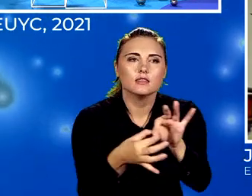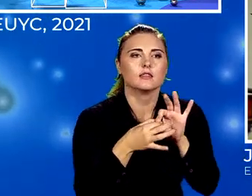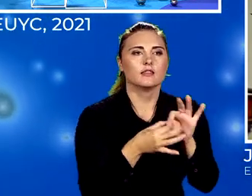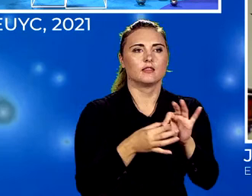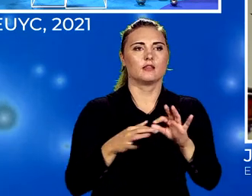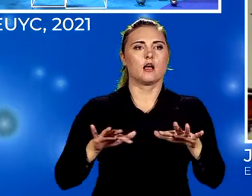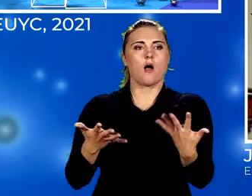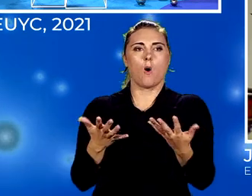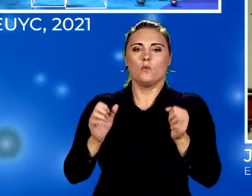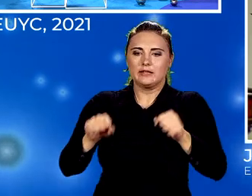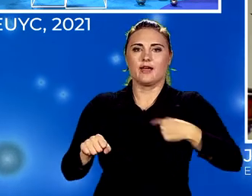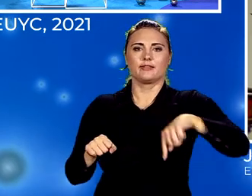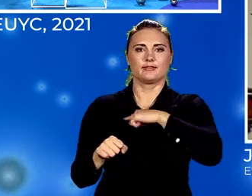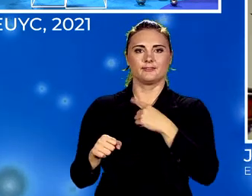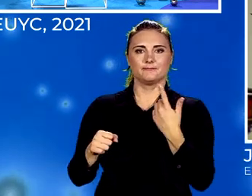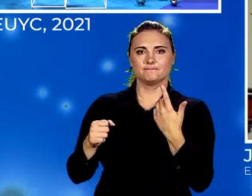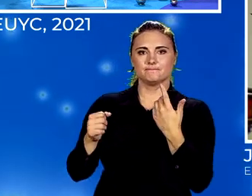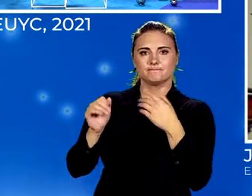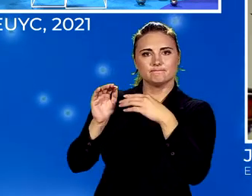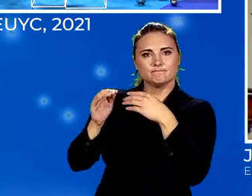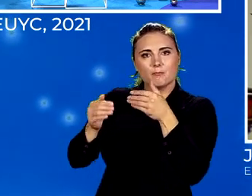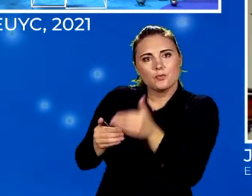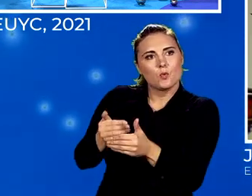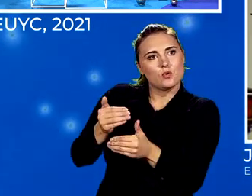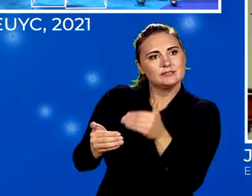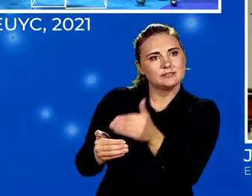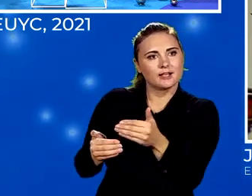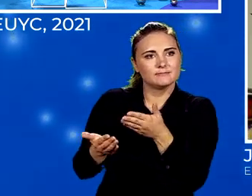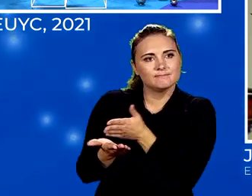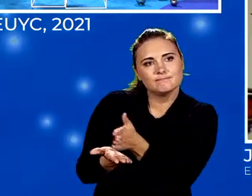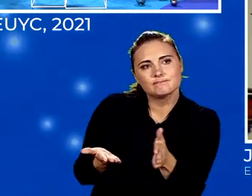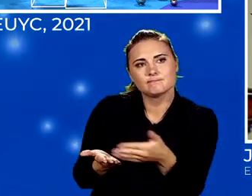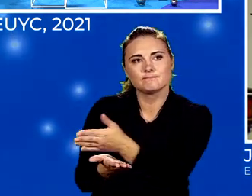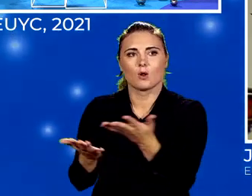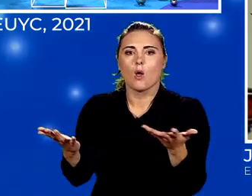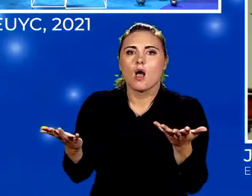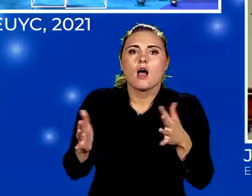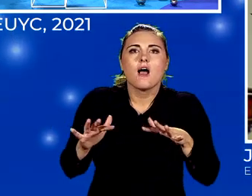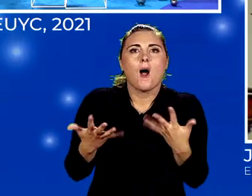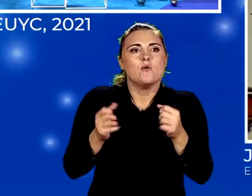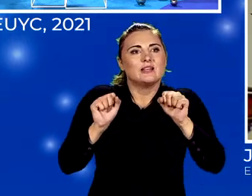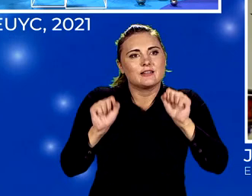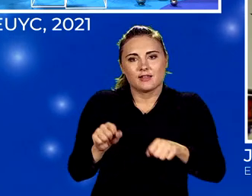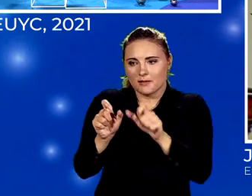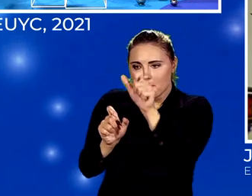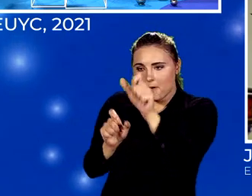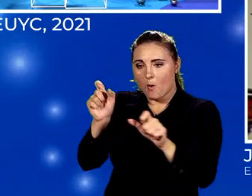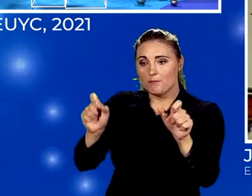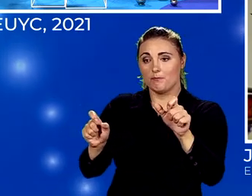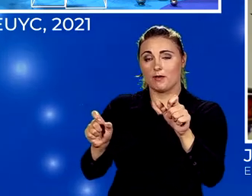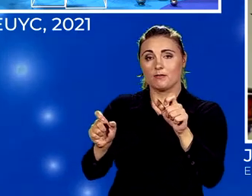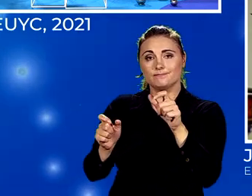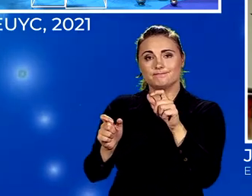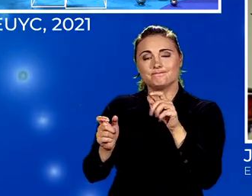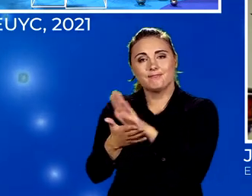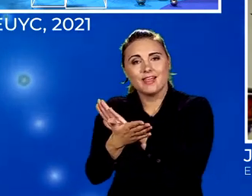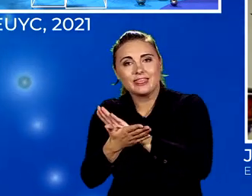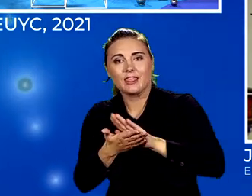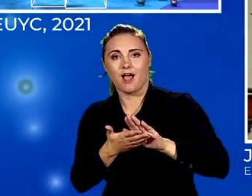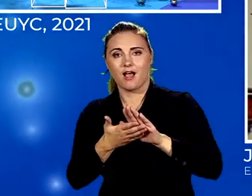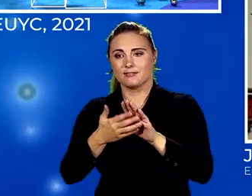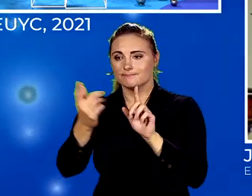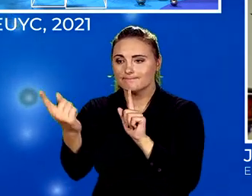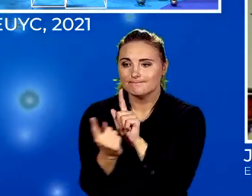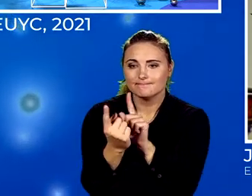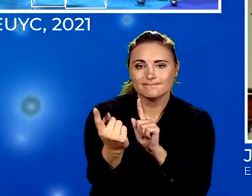be spaces and contexts in which people can participate, and there needs to be there need to be mechanisms and procedures specifically